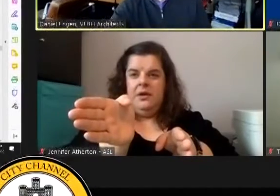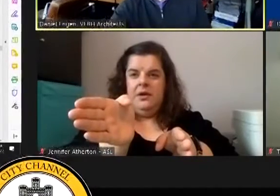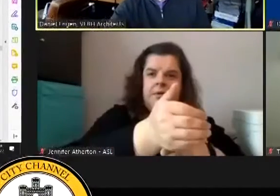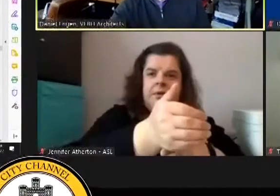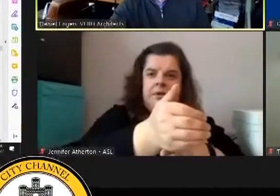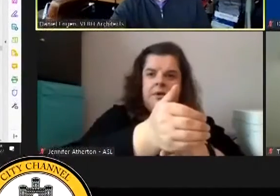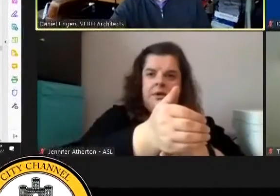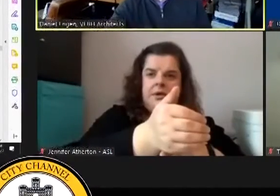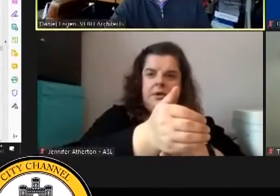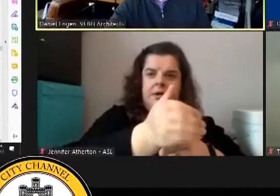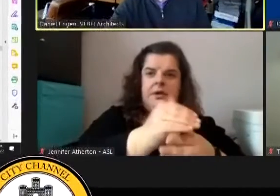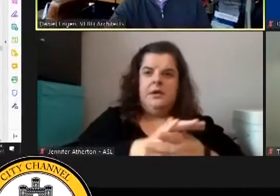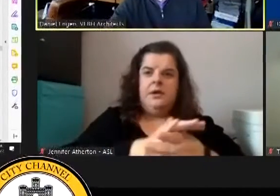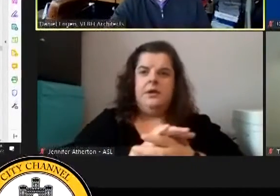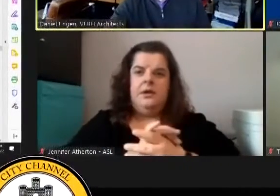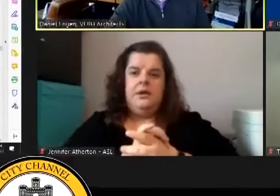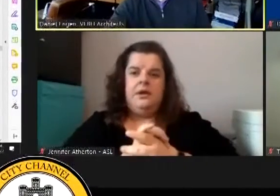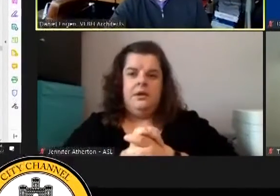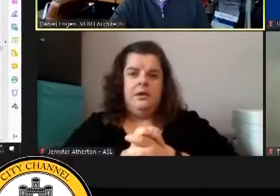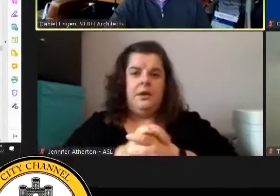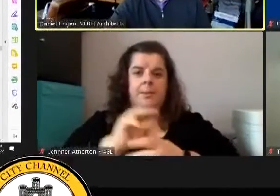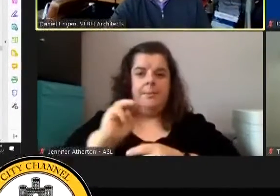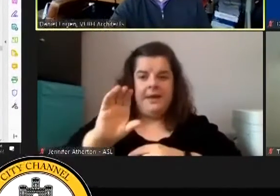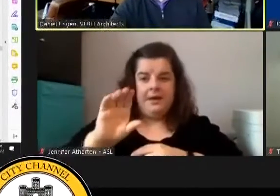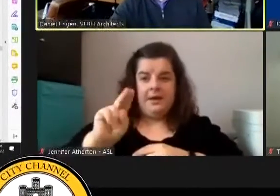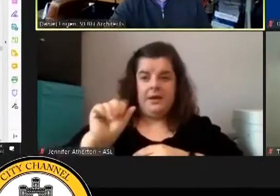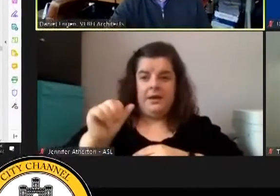McNaughter Hall is replaced,